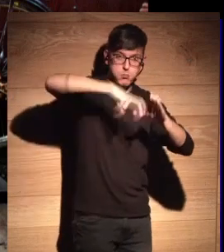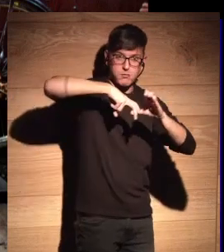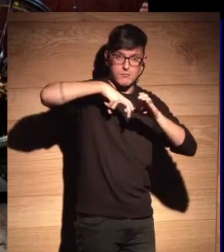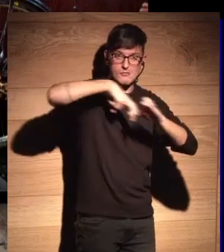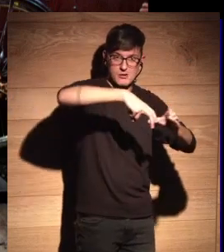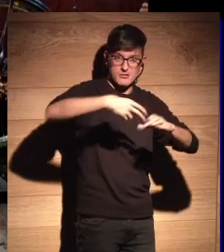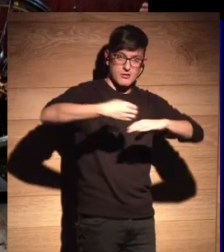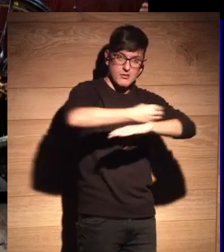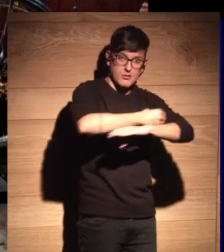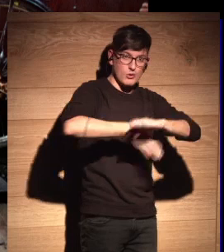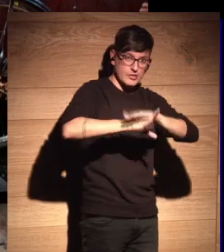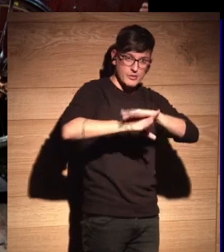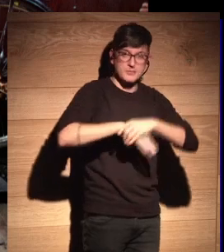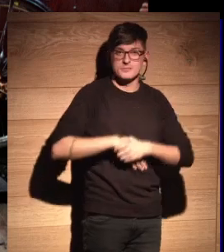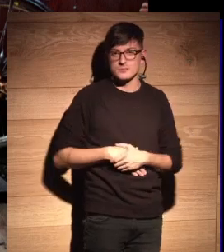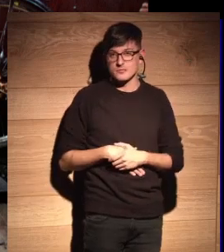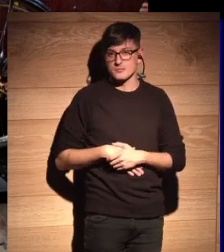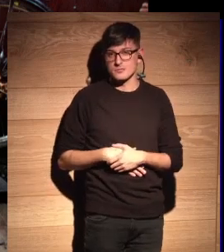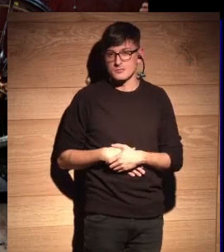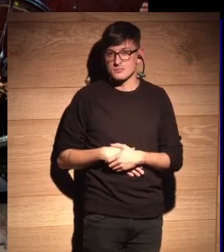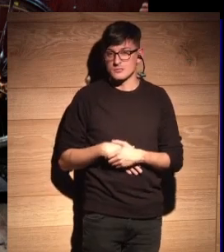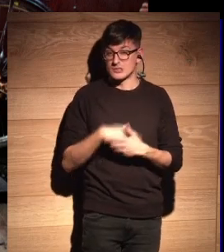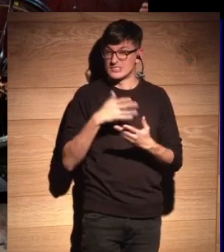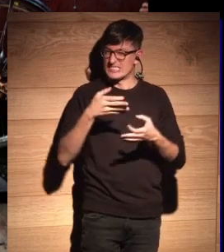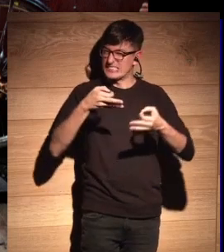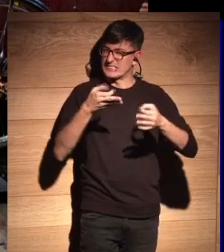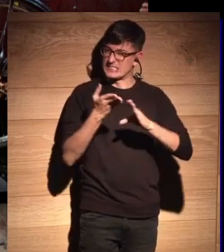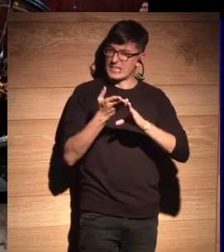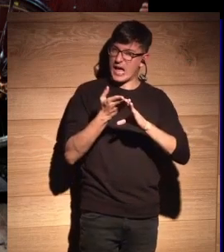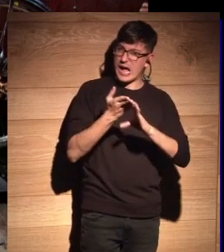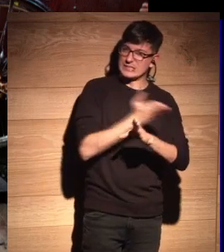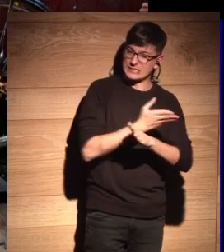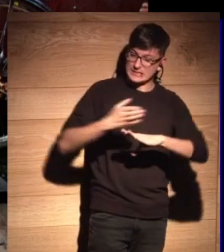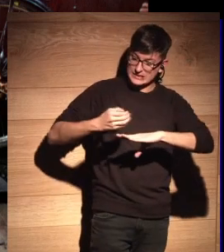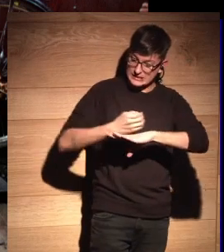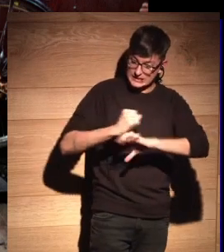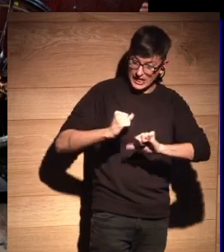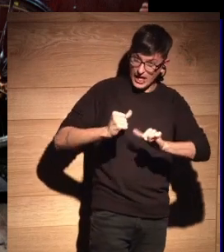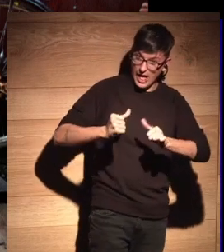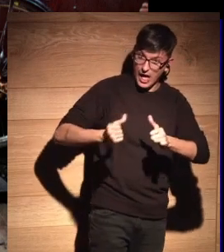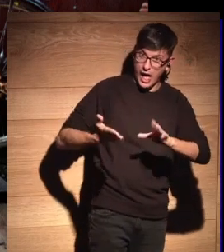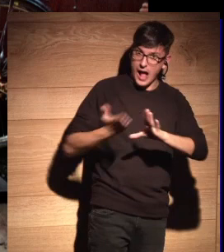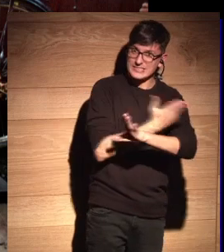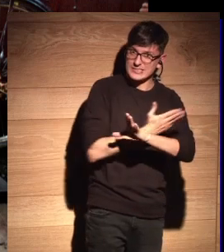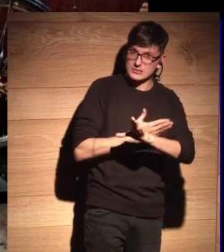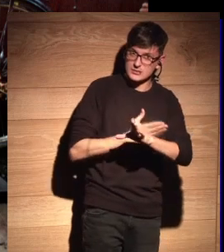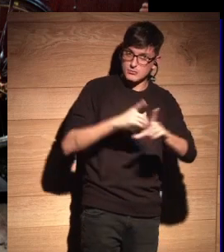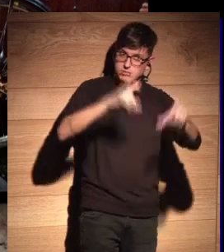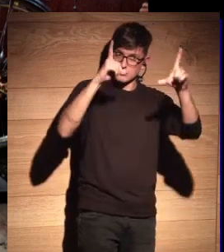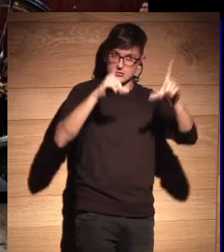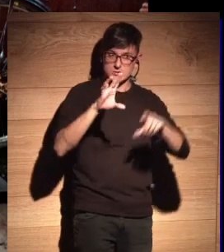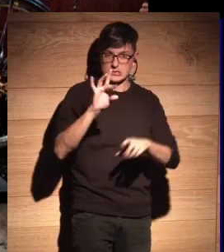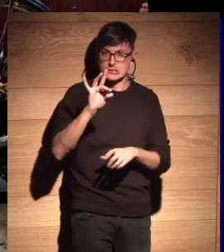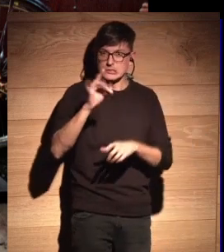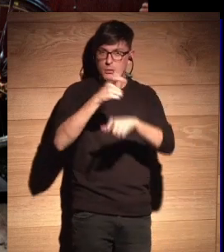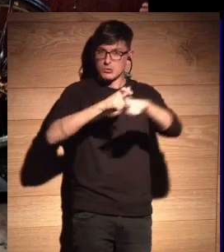just before the train started, obviously. Well, these people are going to market, and in order to they're kind of, you know,